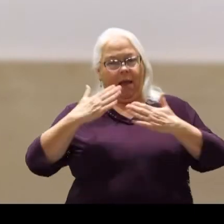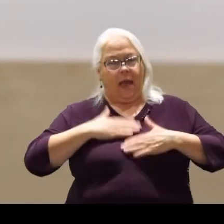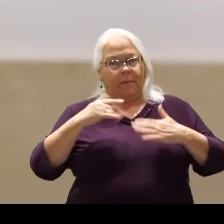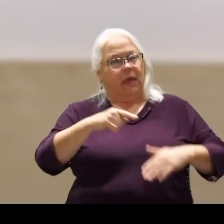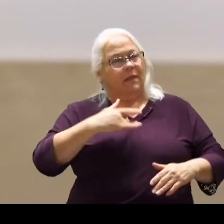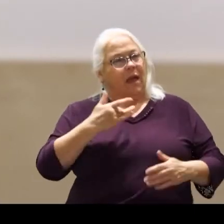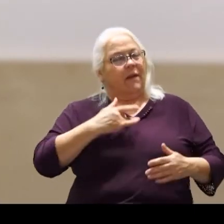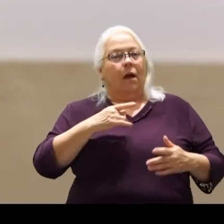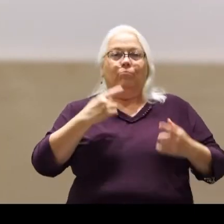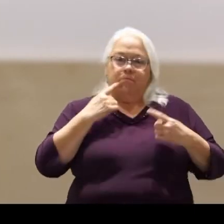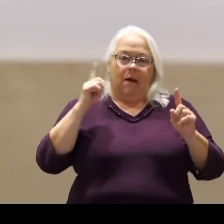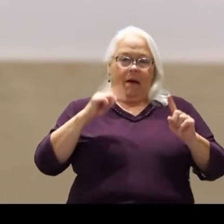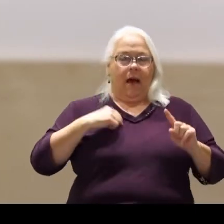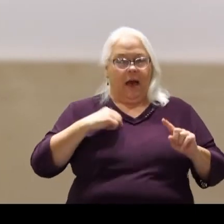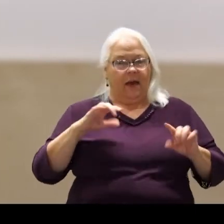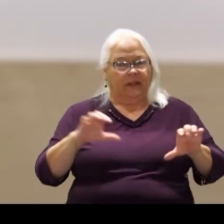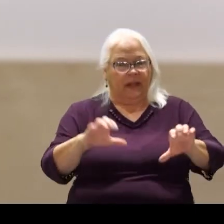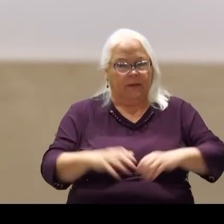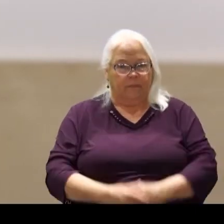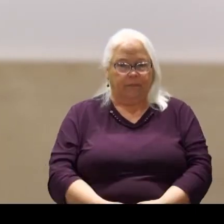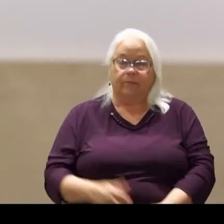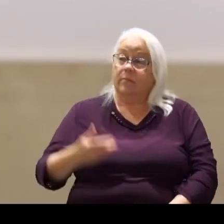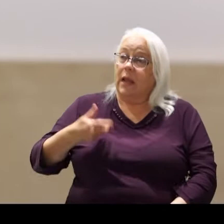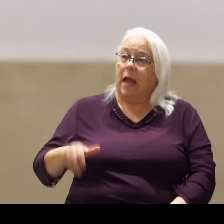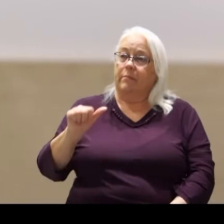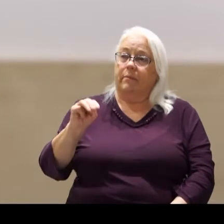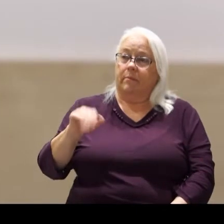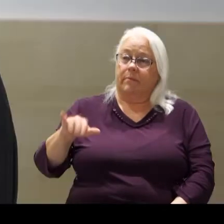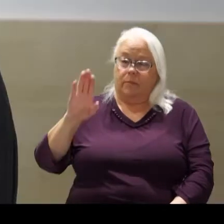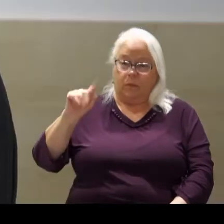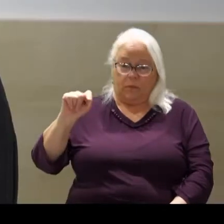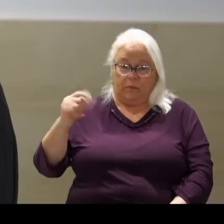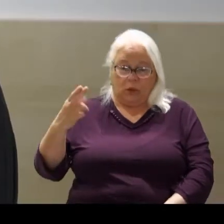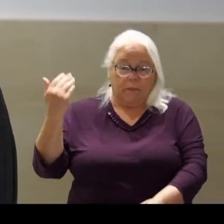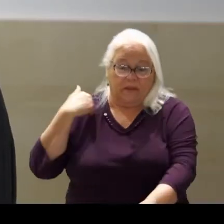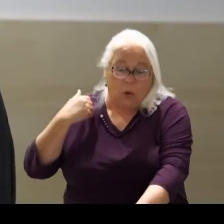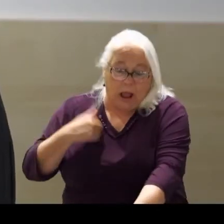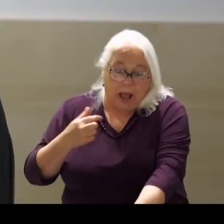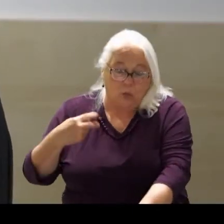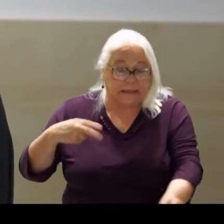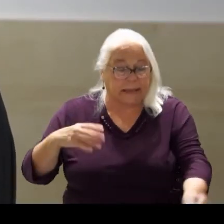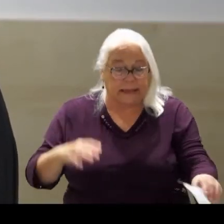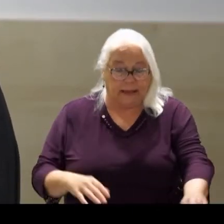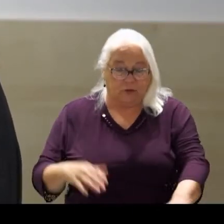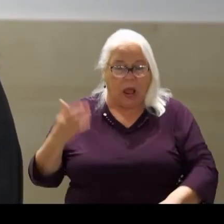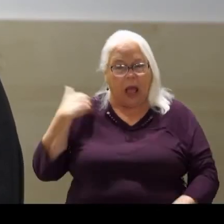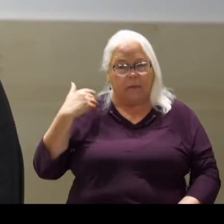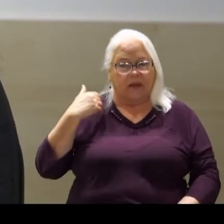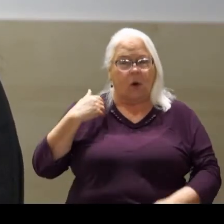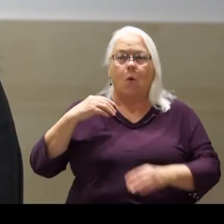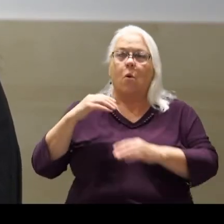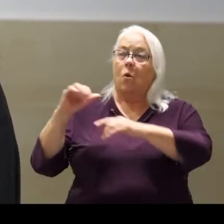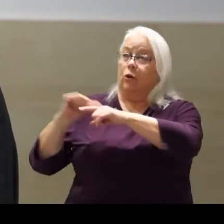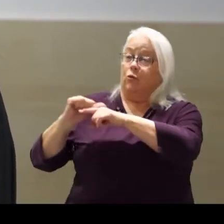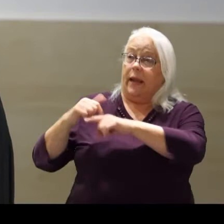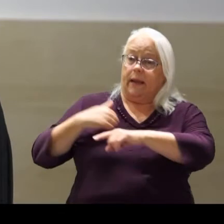very makes them happy and gives them a great sense of accomplishment. And I'm Amy Booth. I'm a former dancer.